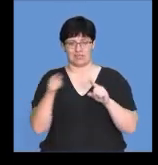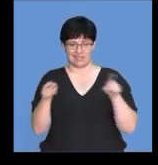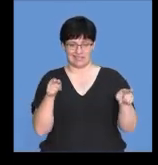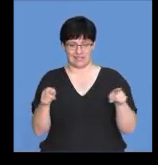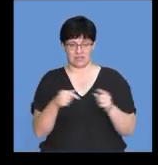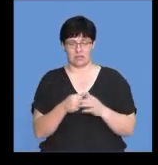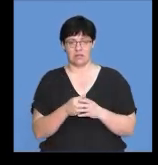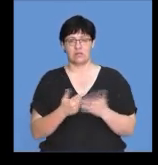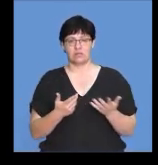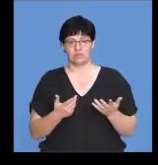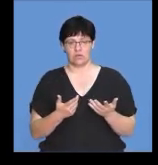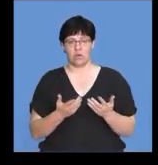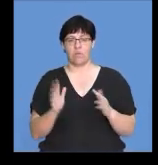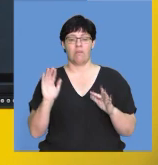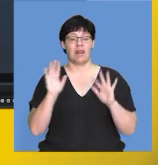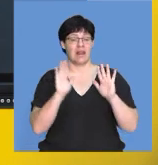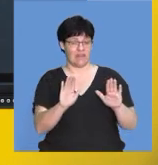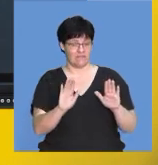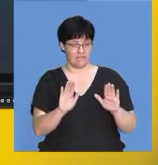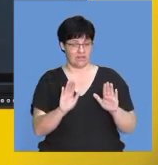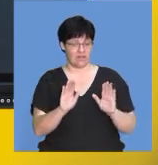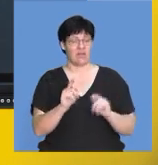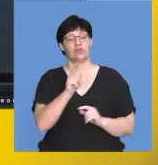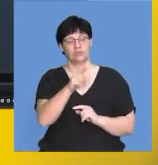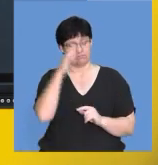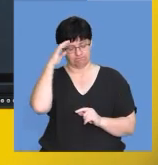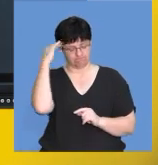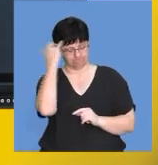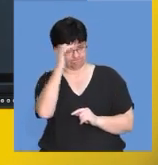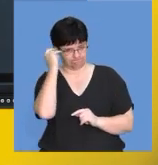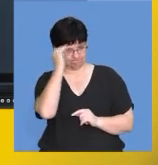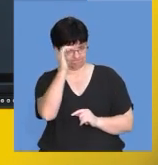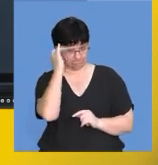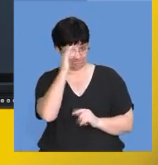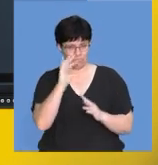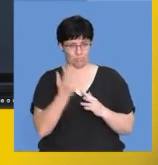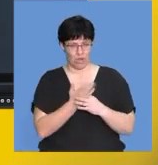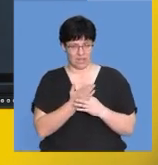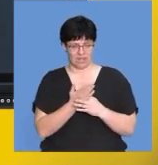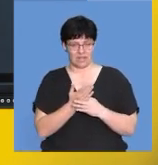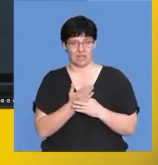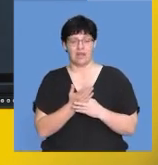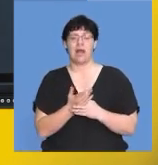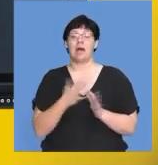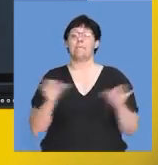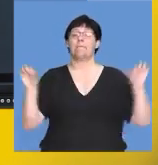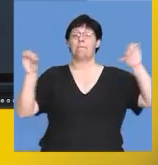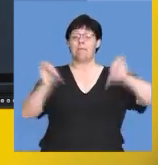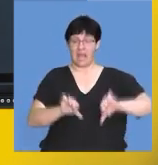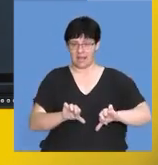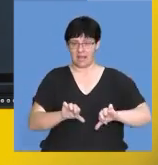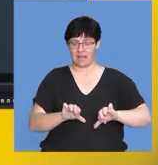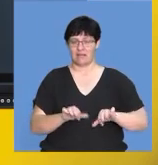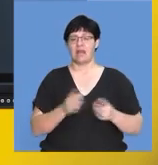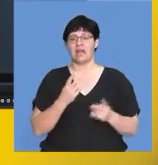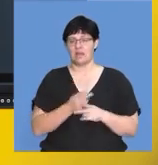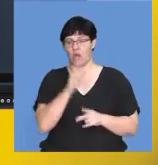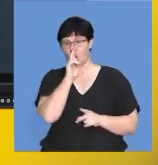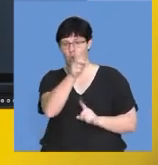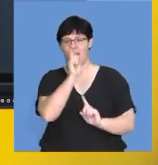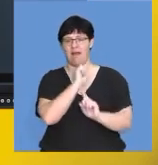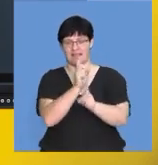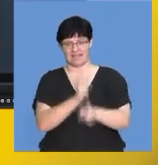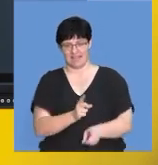So guys, I'm going to leave that for you guys to ponder over during a break, And when we come back, we possibly can look at your